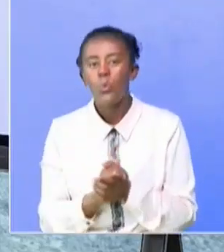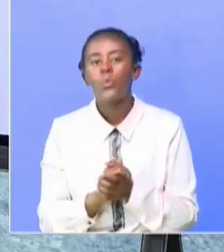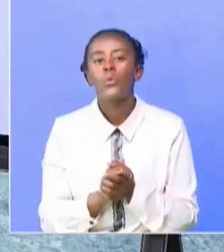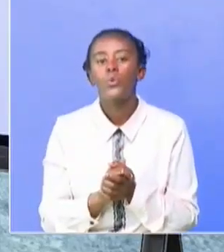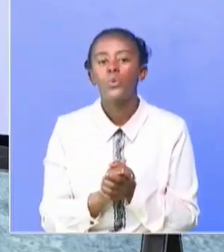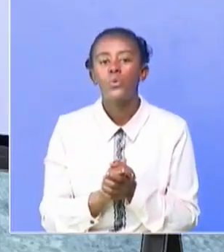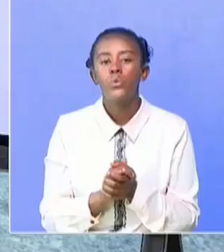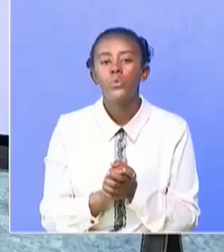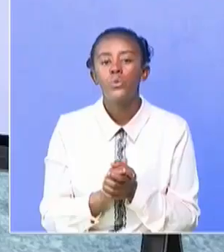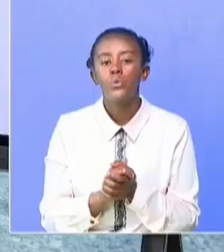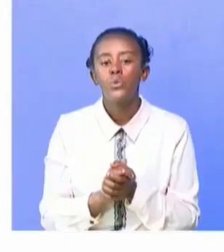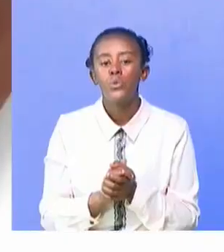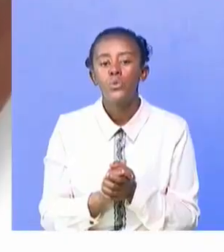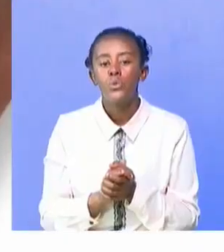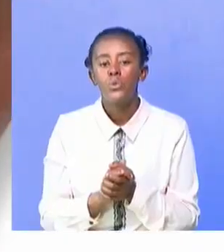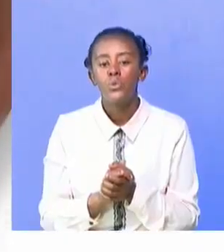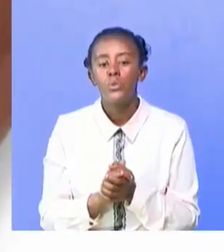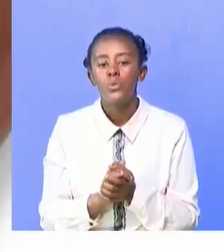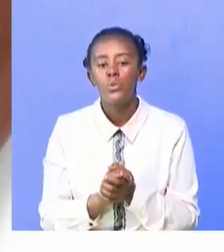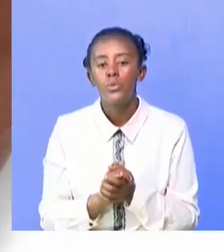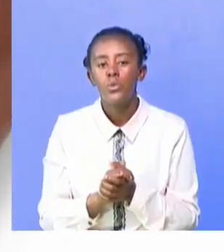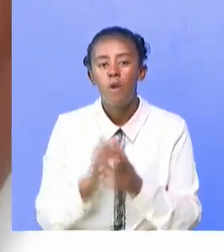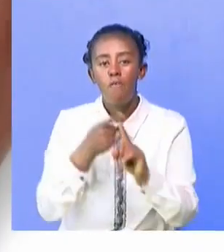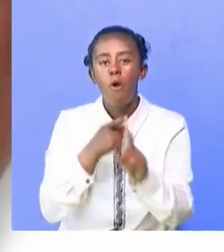And then from.